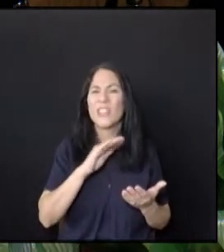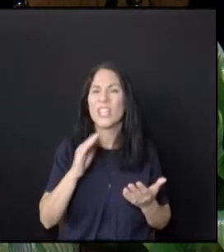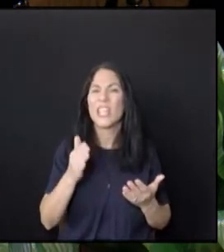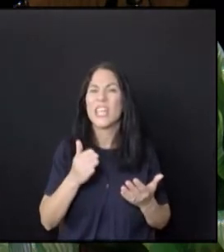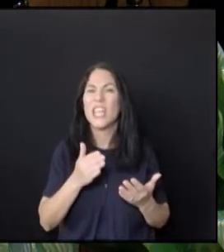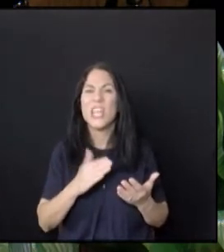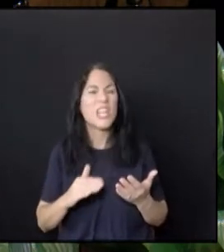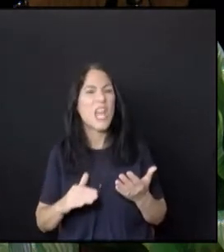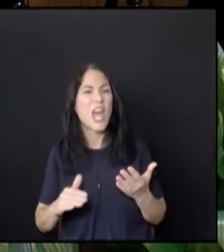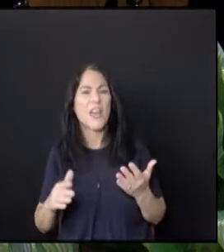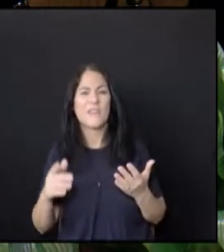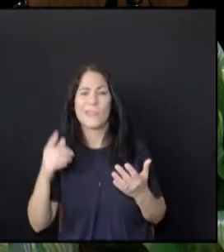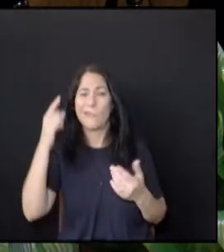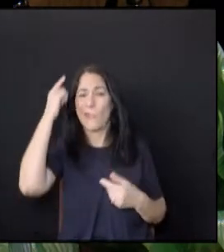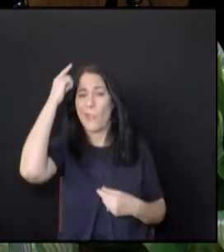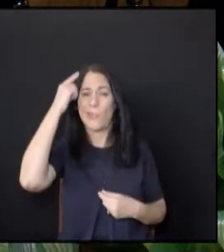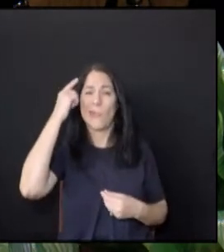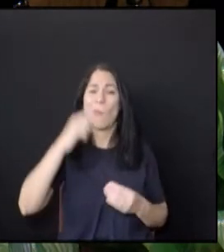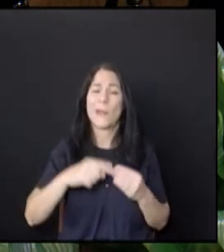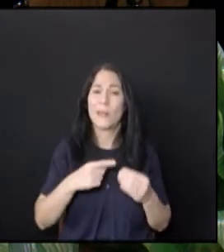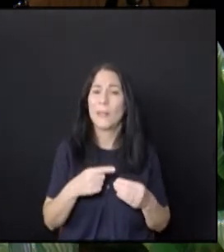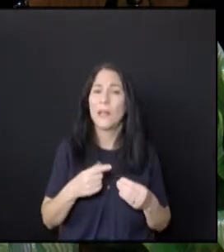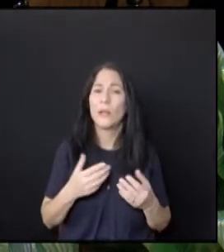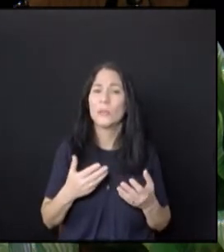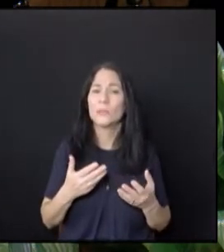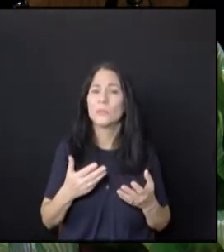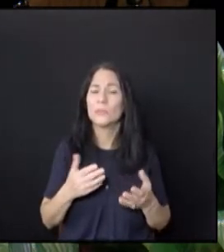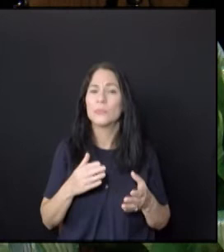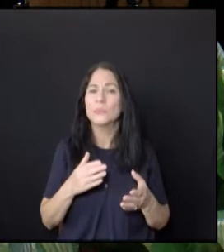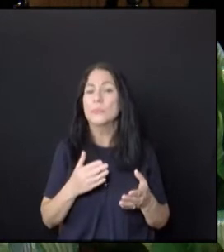even considered.